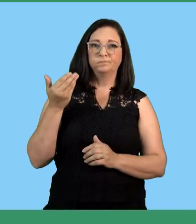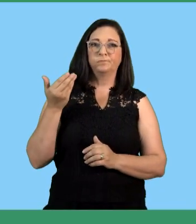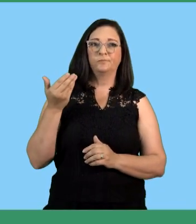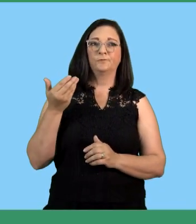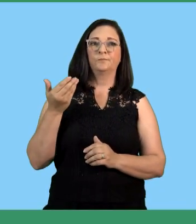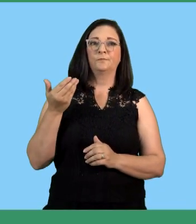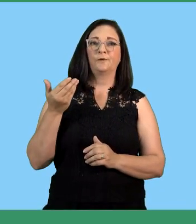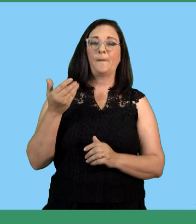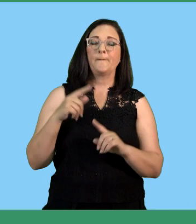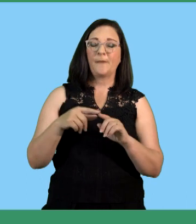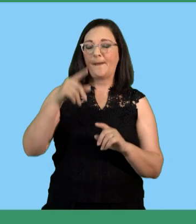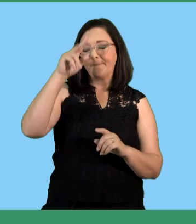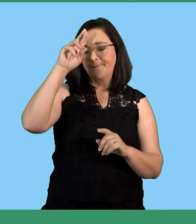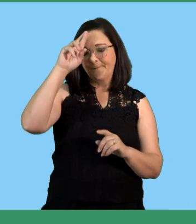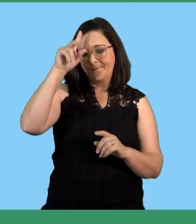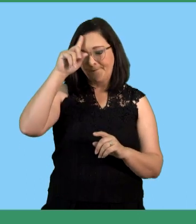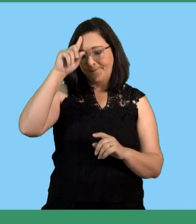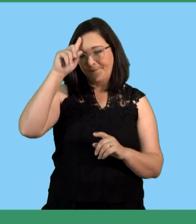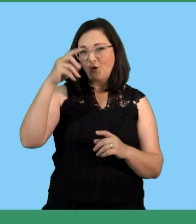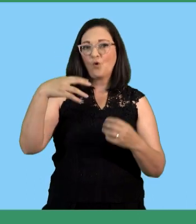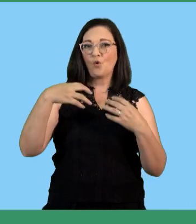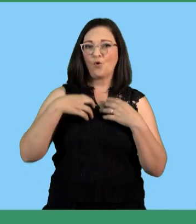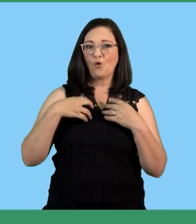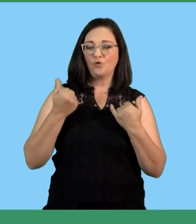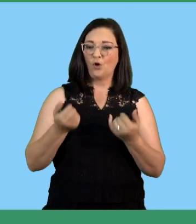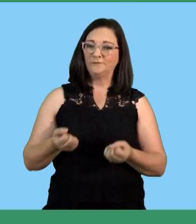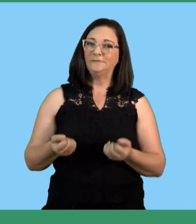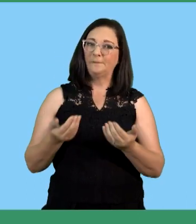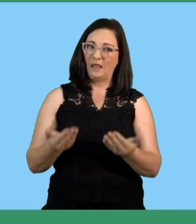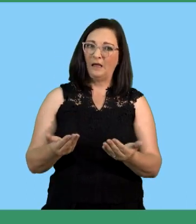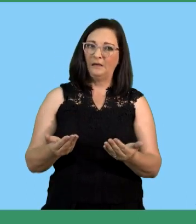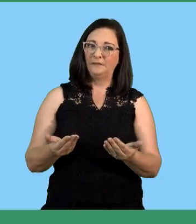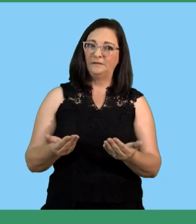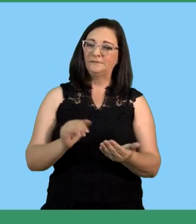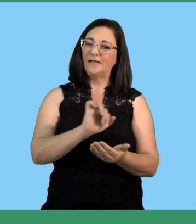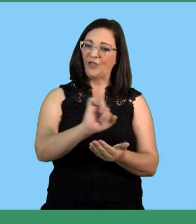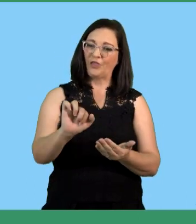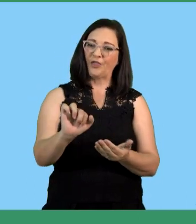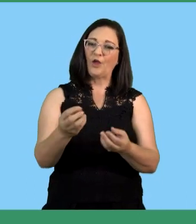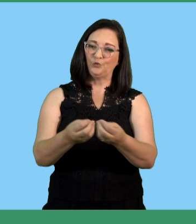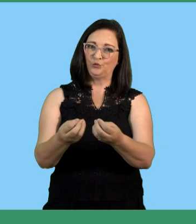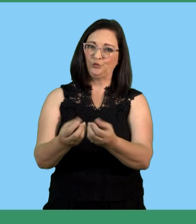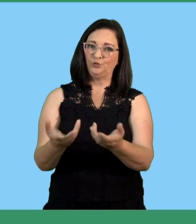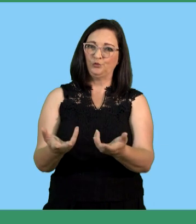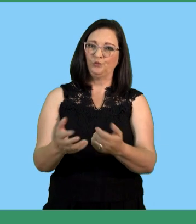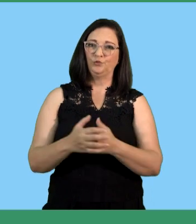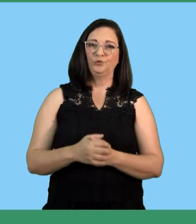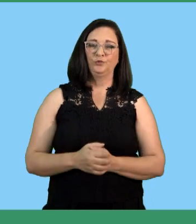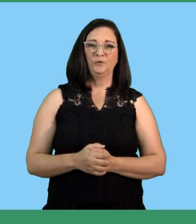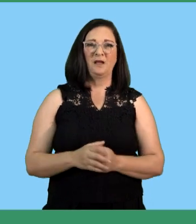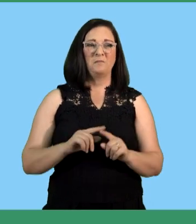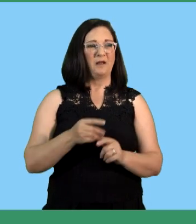identify black-owned suppliers that are able to supply goods and services. Don't go to